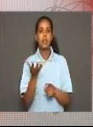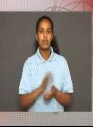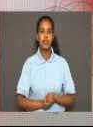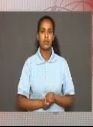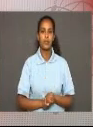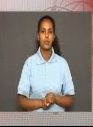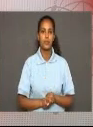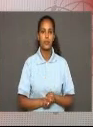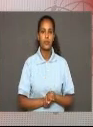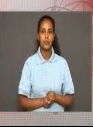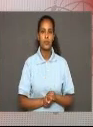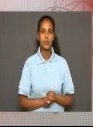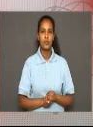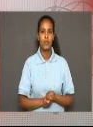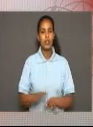substances.